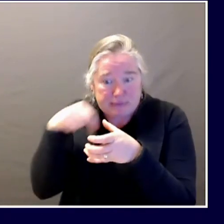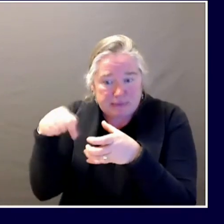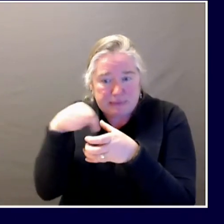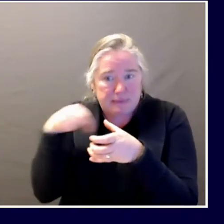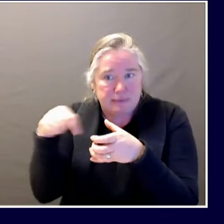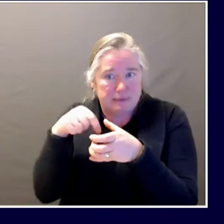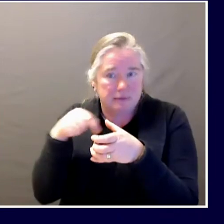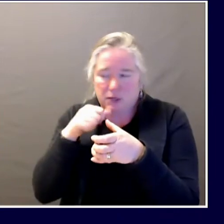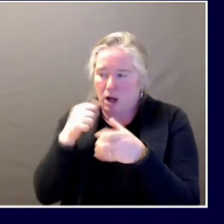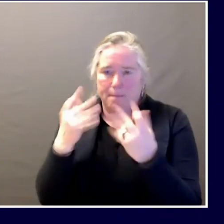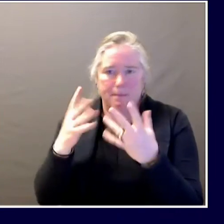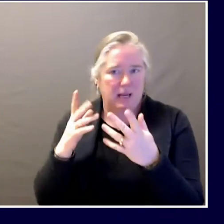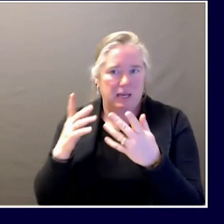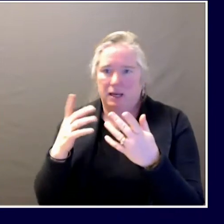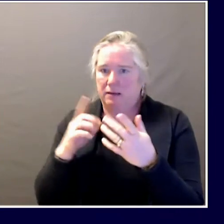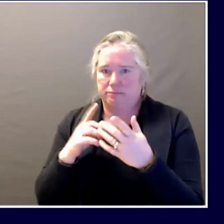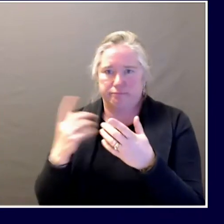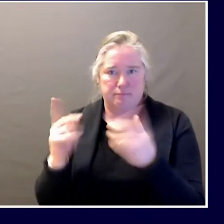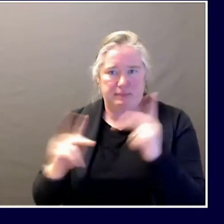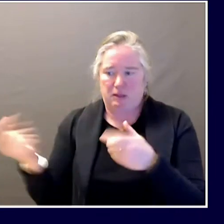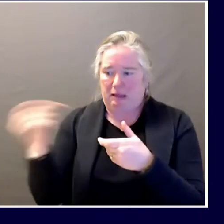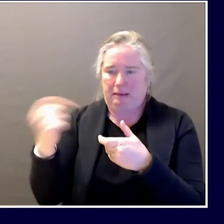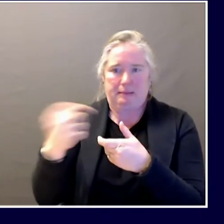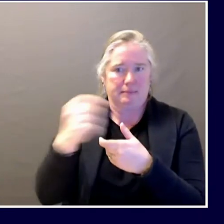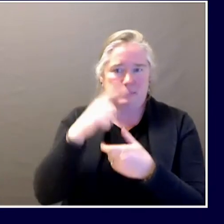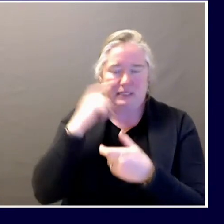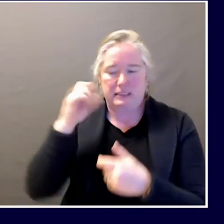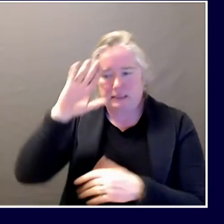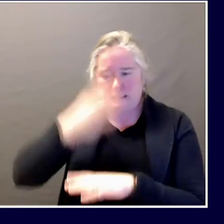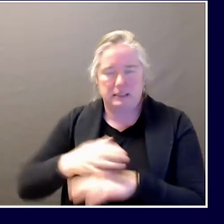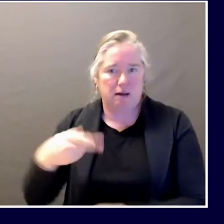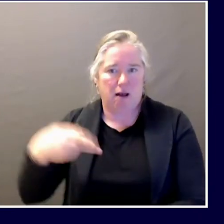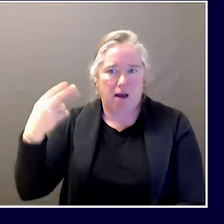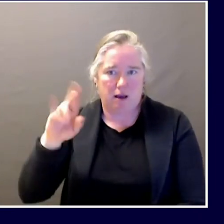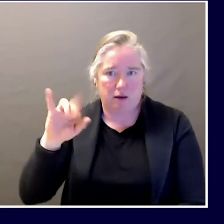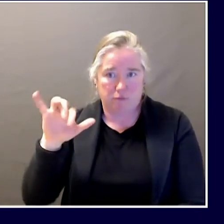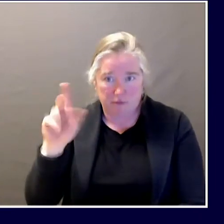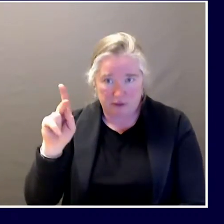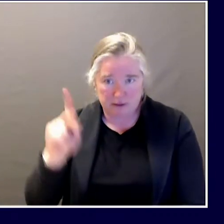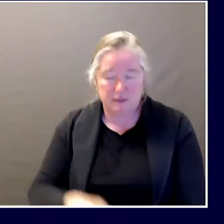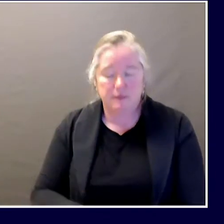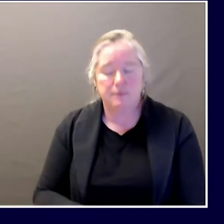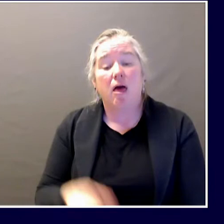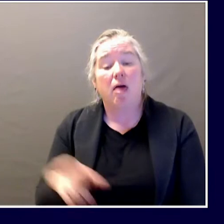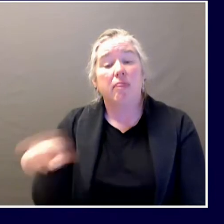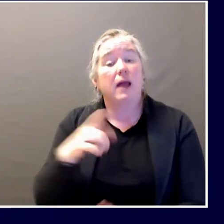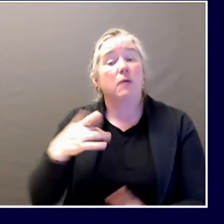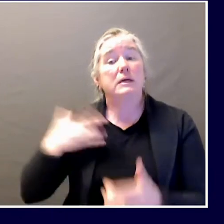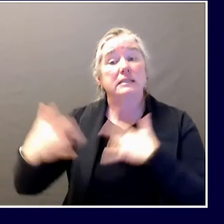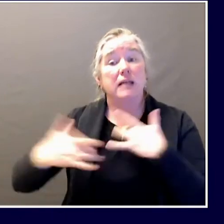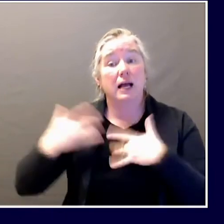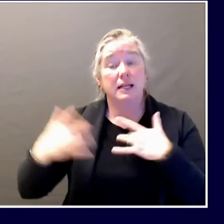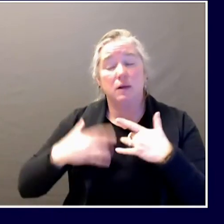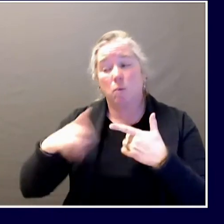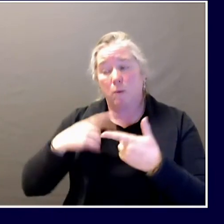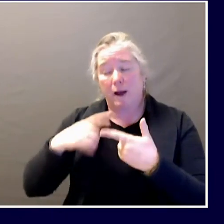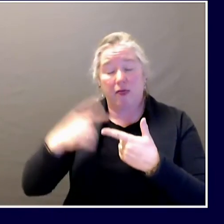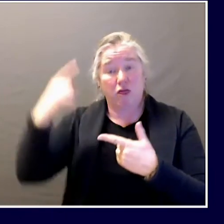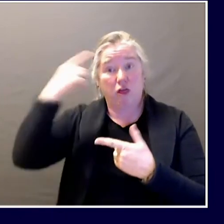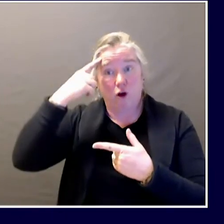1C of the former vaccine rollout plan in Maine. But when the administration announced a